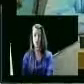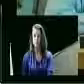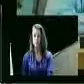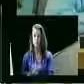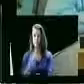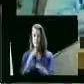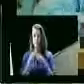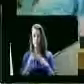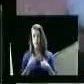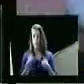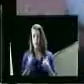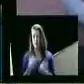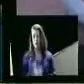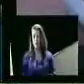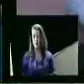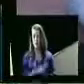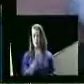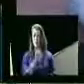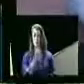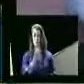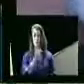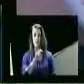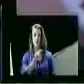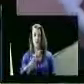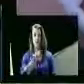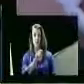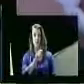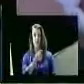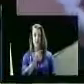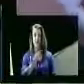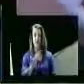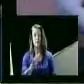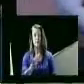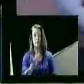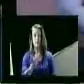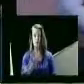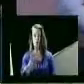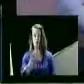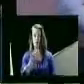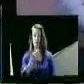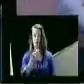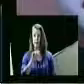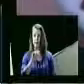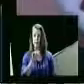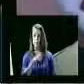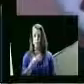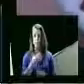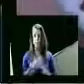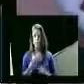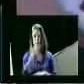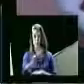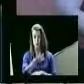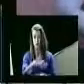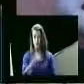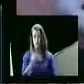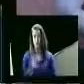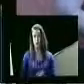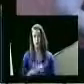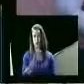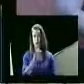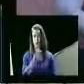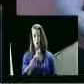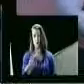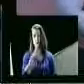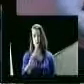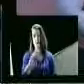Just your name and address for the record, please. Jennifer Nagel, 6208 Bryan Lane. Good afternoon. My name is Jennifer Nagel, and I would like to speak to you about my